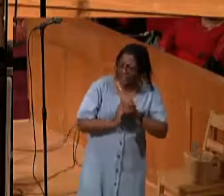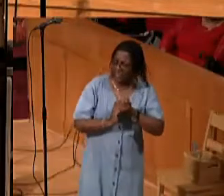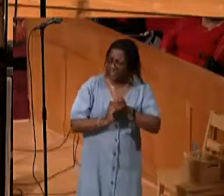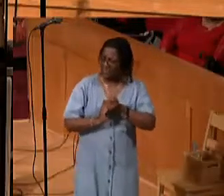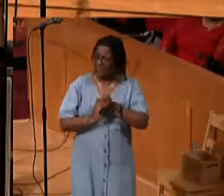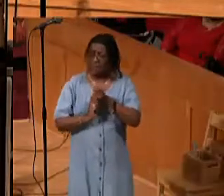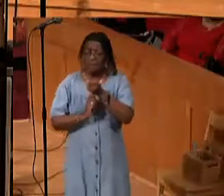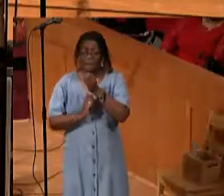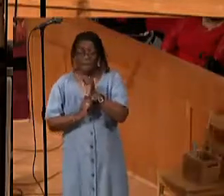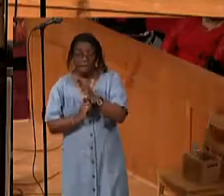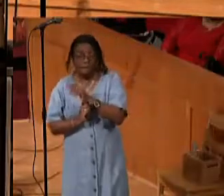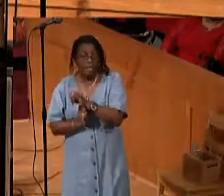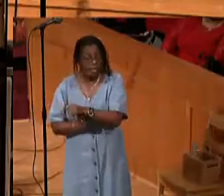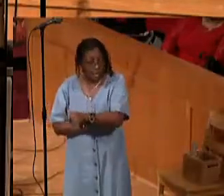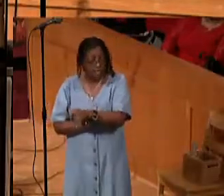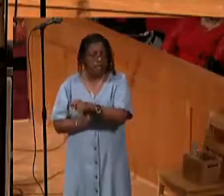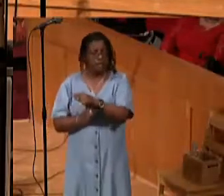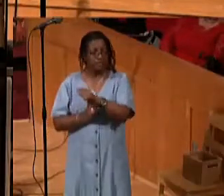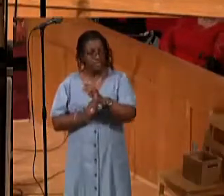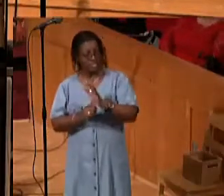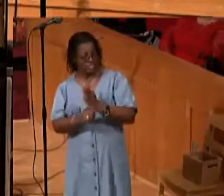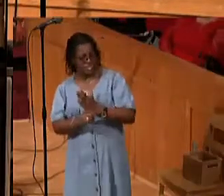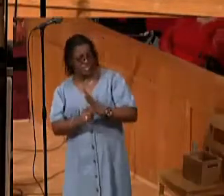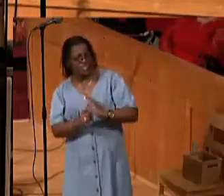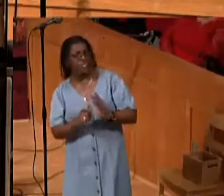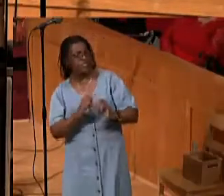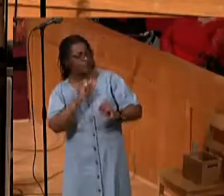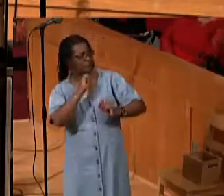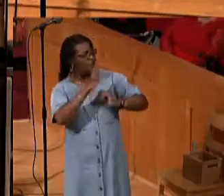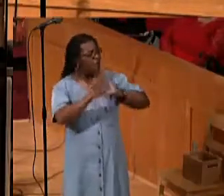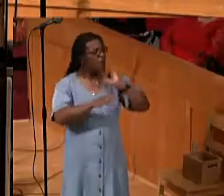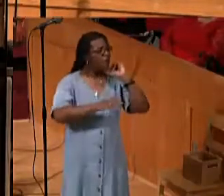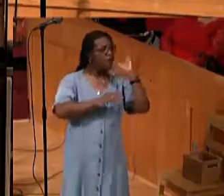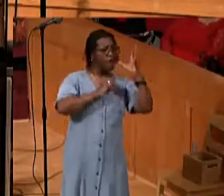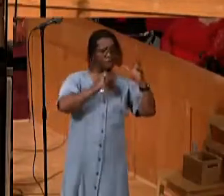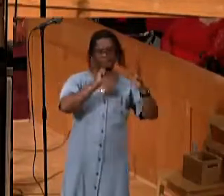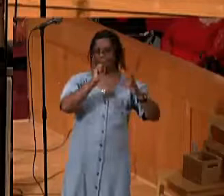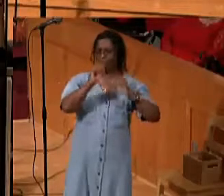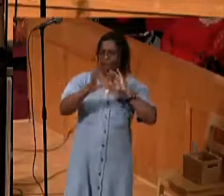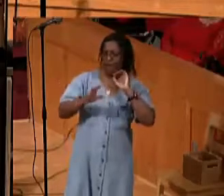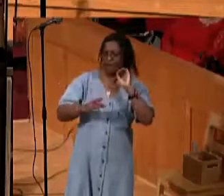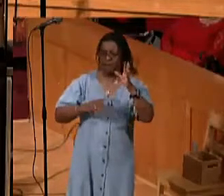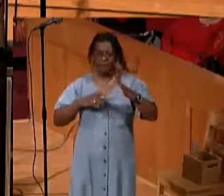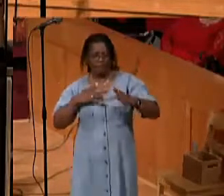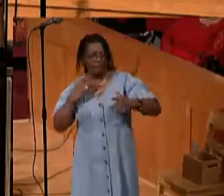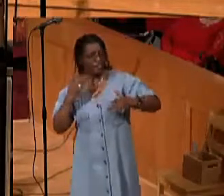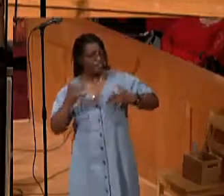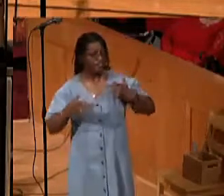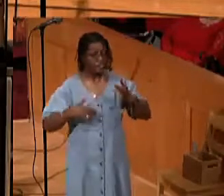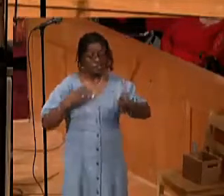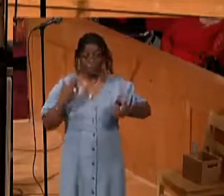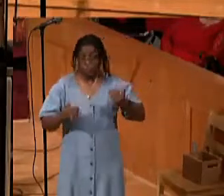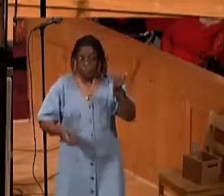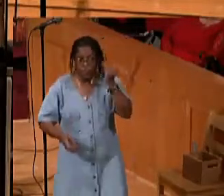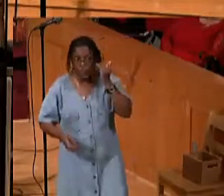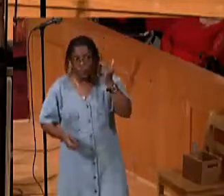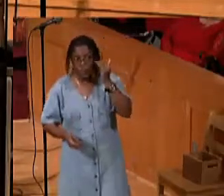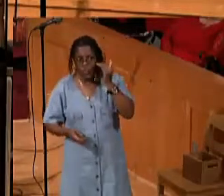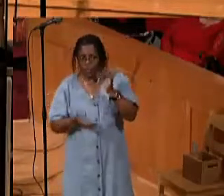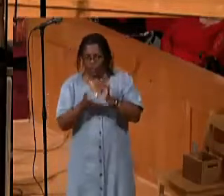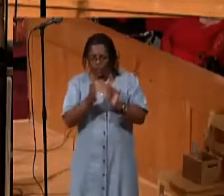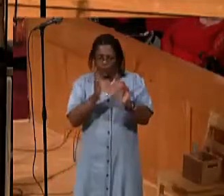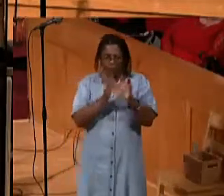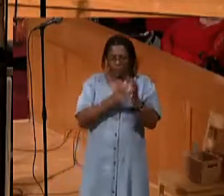was going to change the world. Are y'all with me here? Amen. It's about how he came to transform your